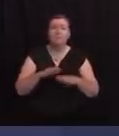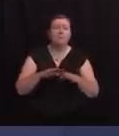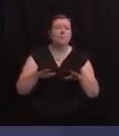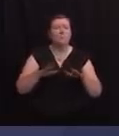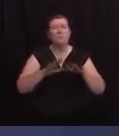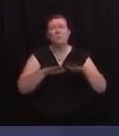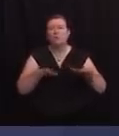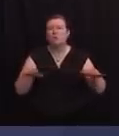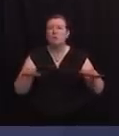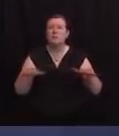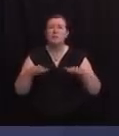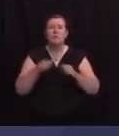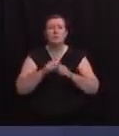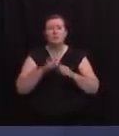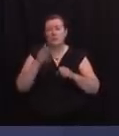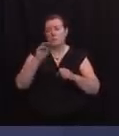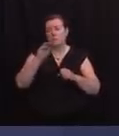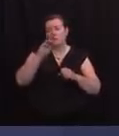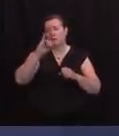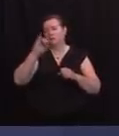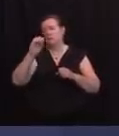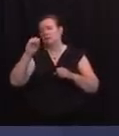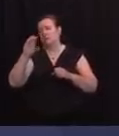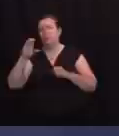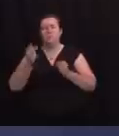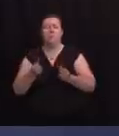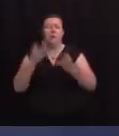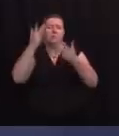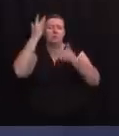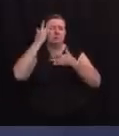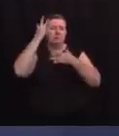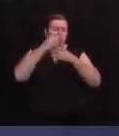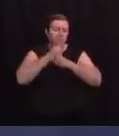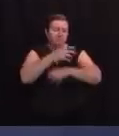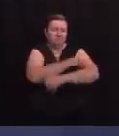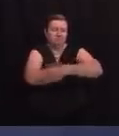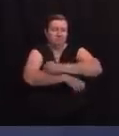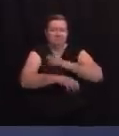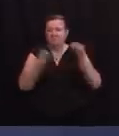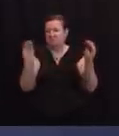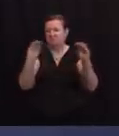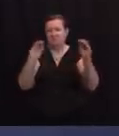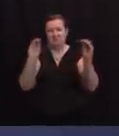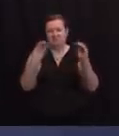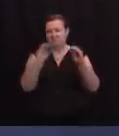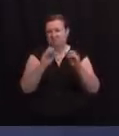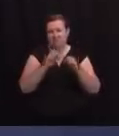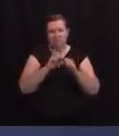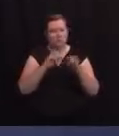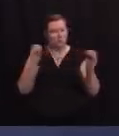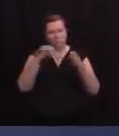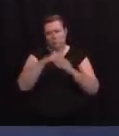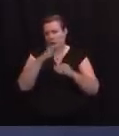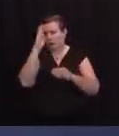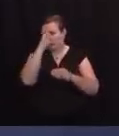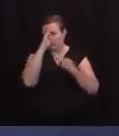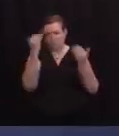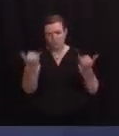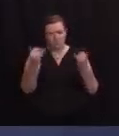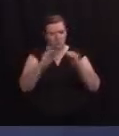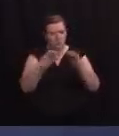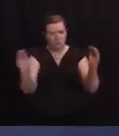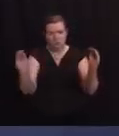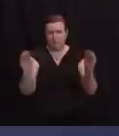in inflammatory syndrome in children, and none of these children are currently hospitalized. And no new cases among